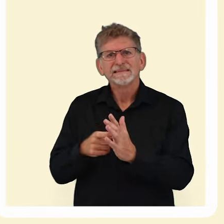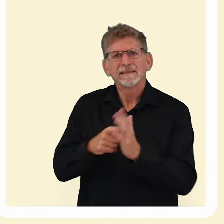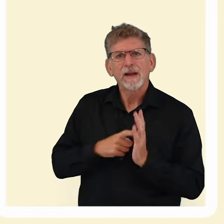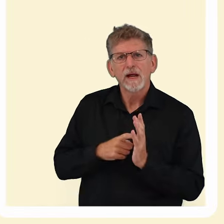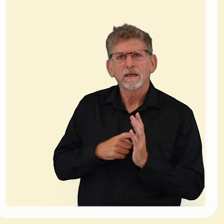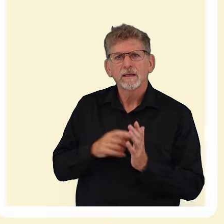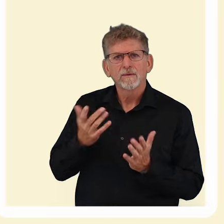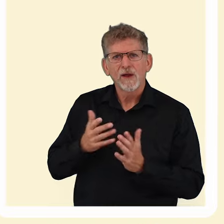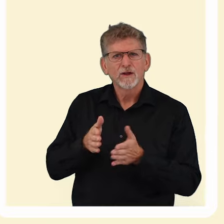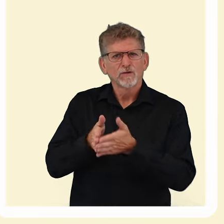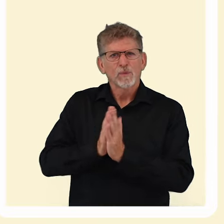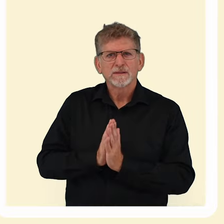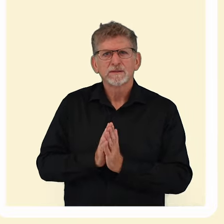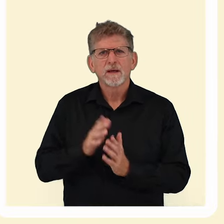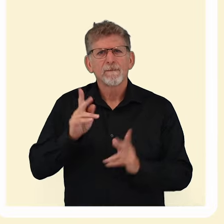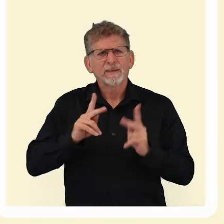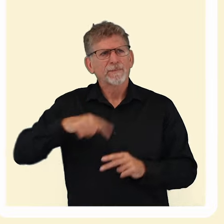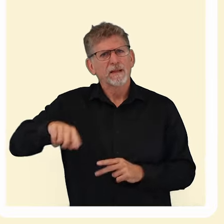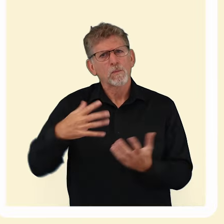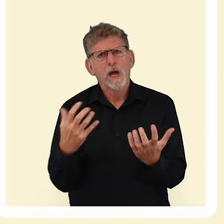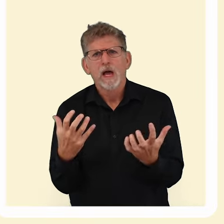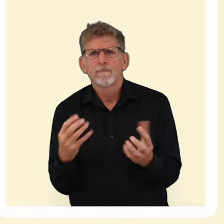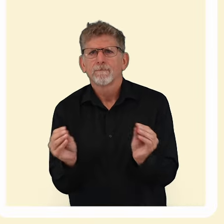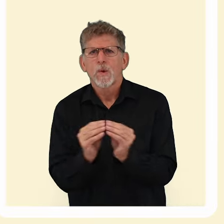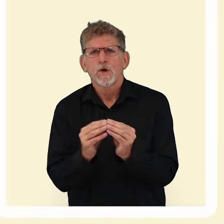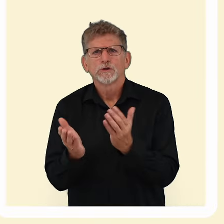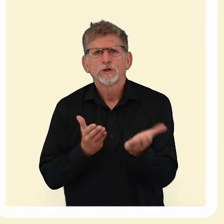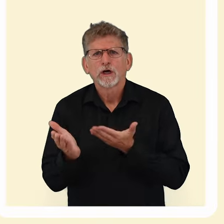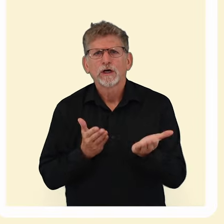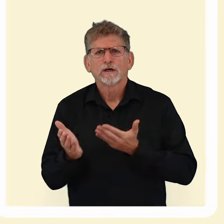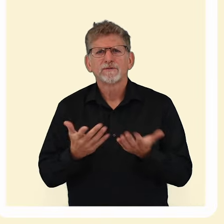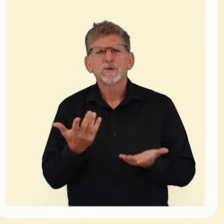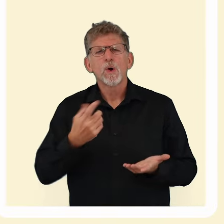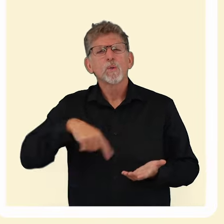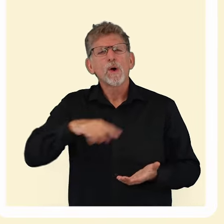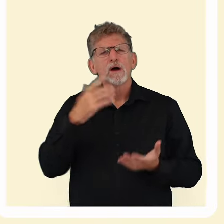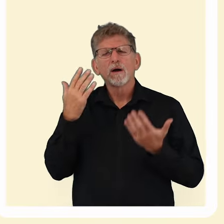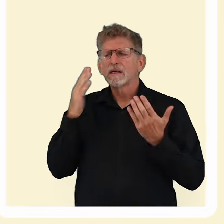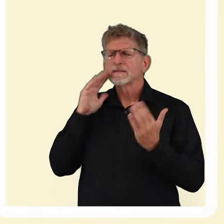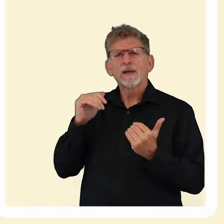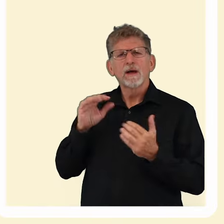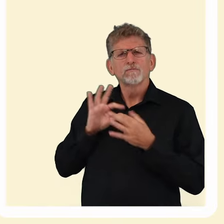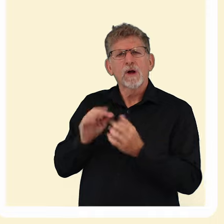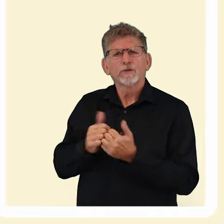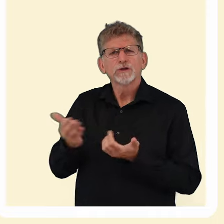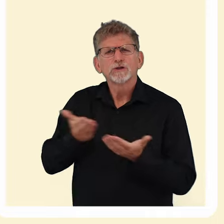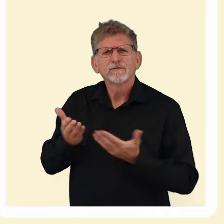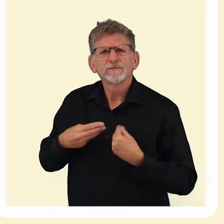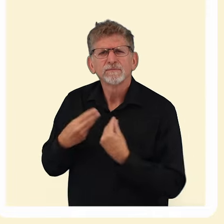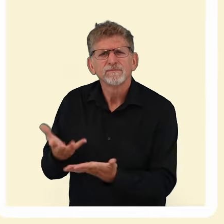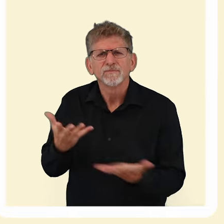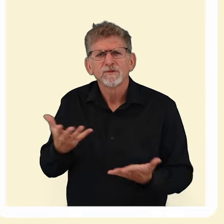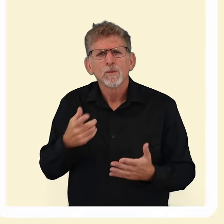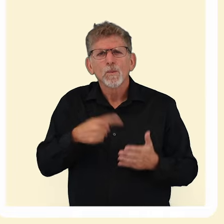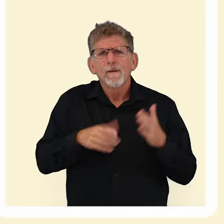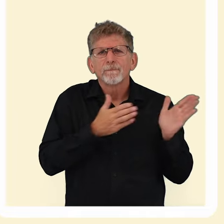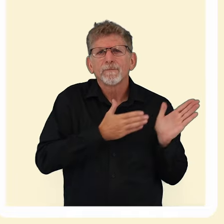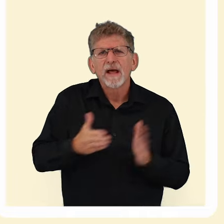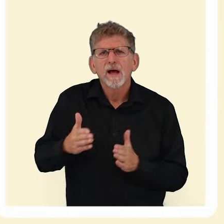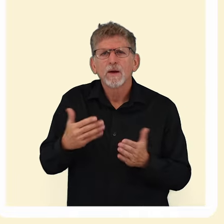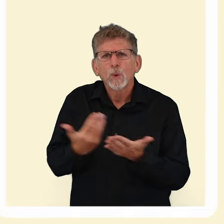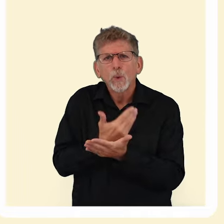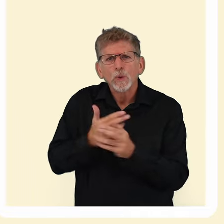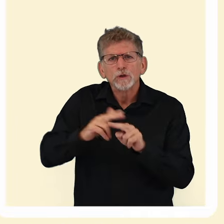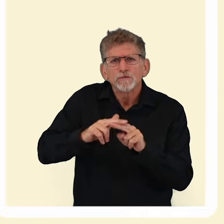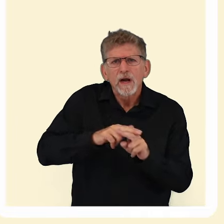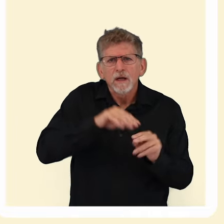So what can we expect from the services that we're planning for as we get these new trains and through this transformation? So let me